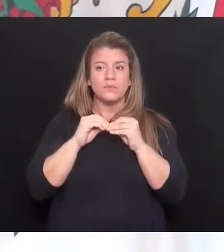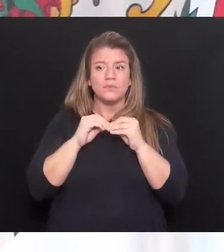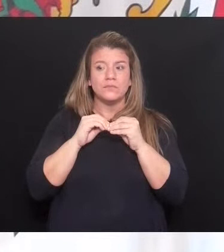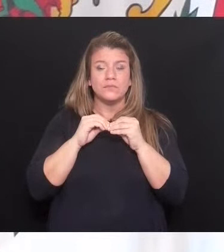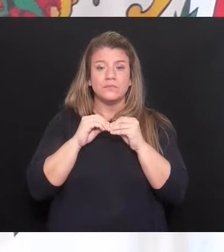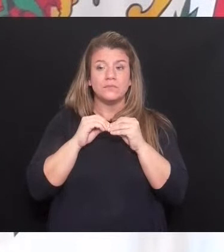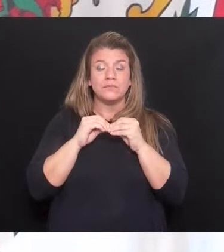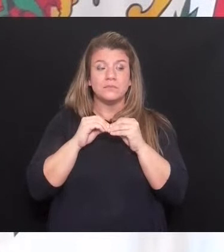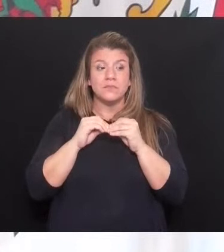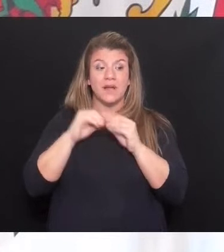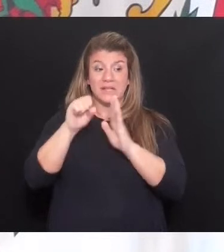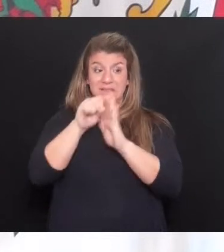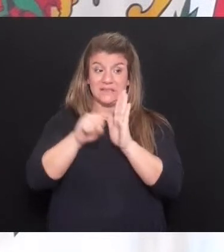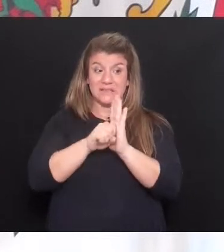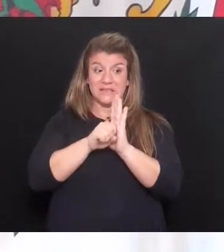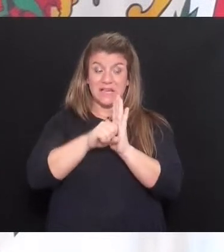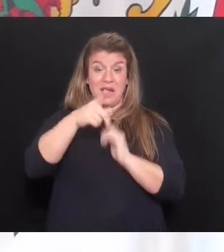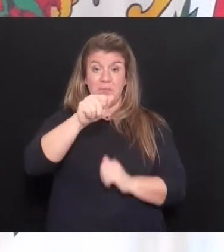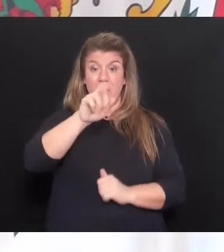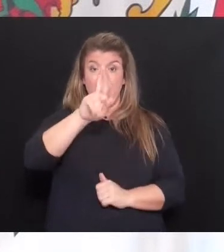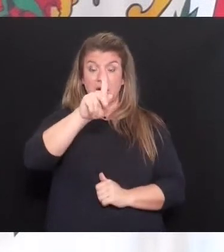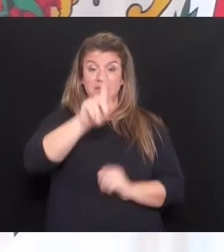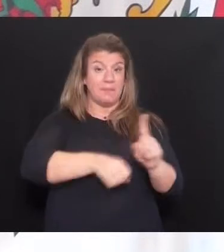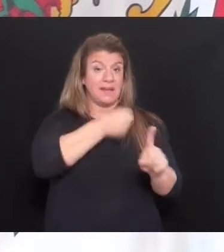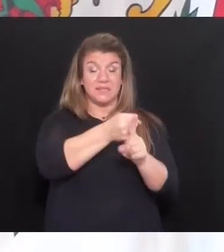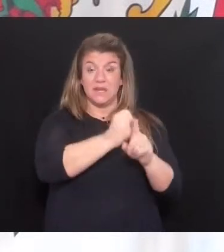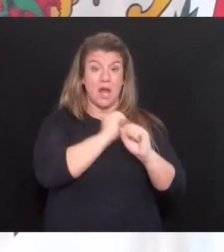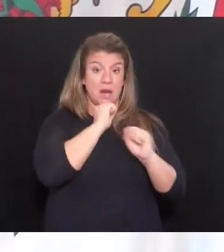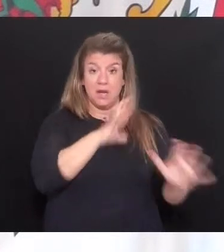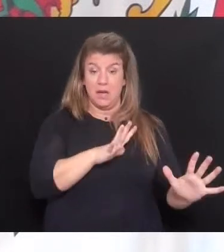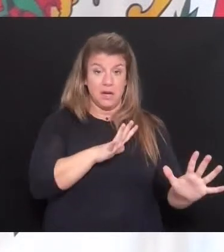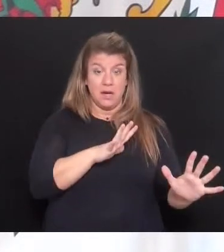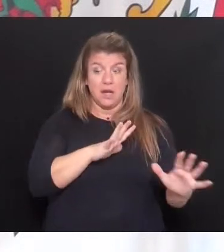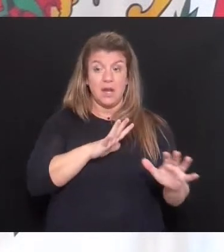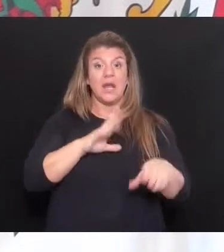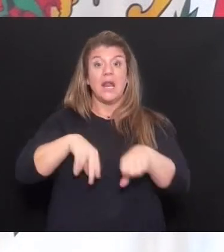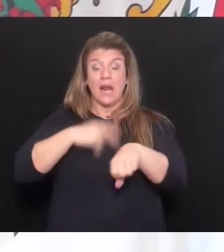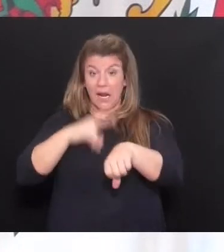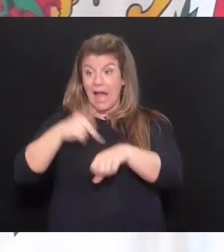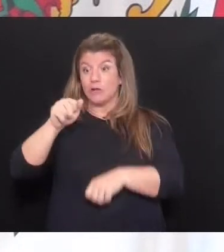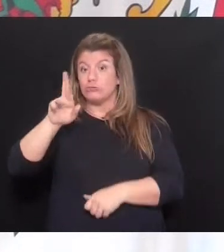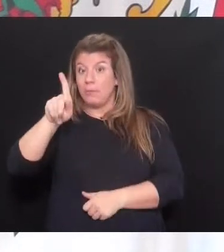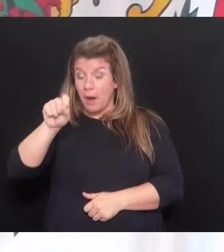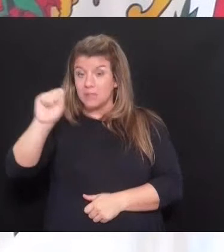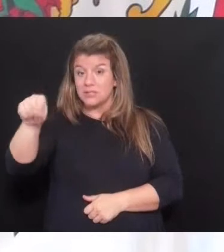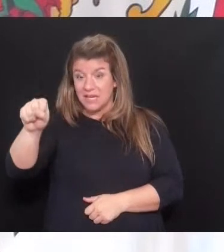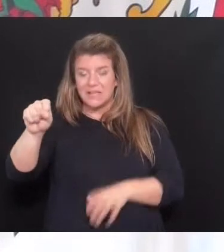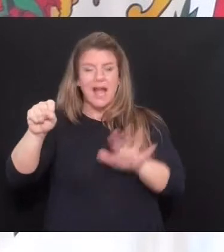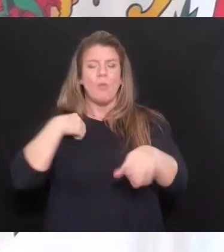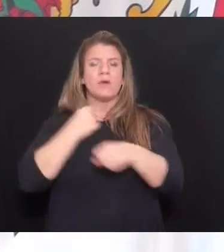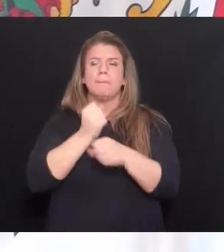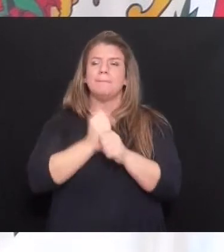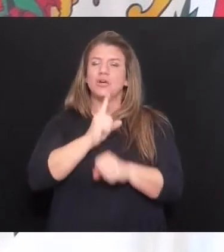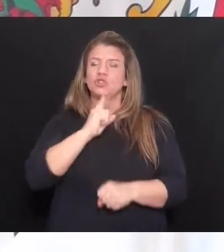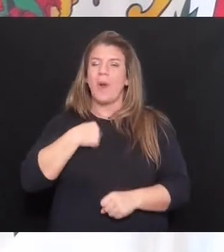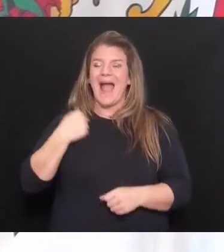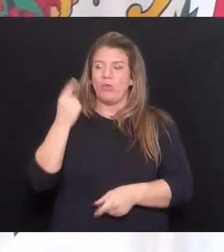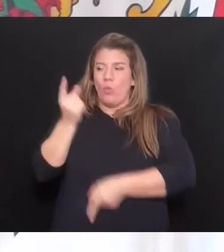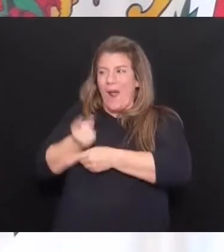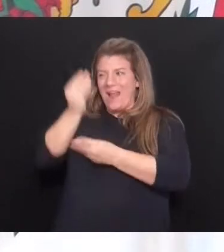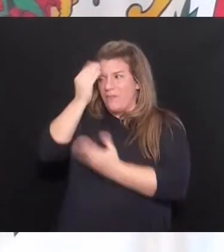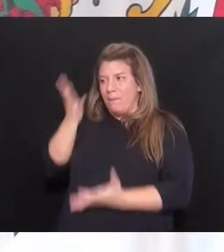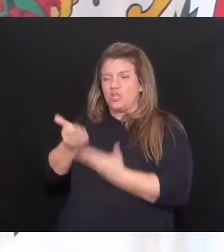as far as our state parks, it don't affect it anyway. Okay, Anthony, I just want to make sure that I'm right in what I'm telling you. I